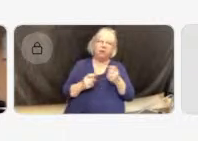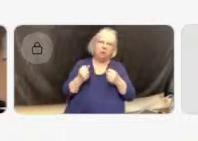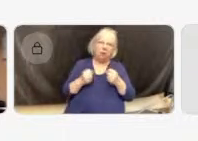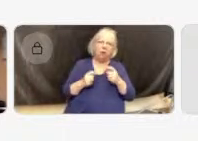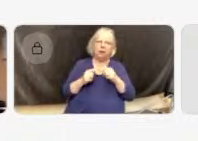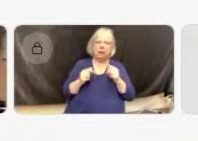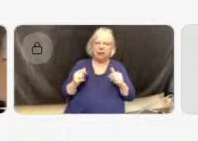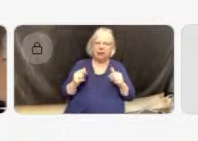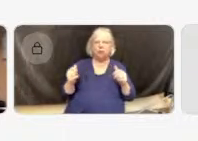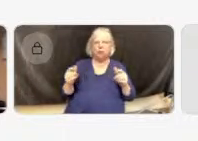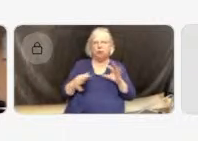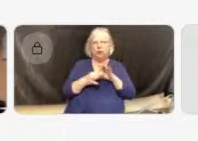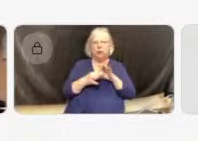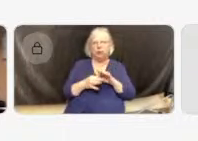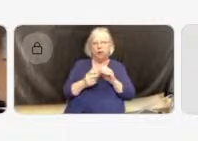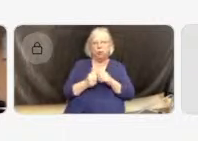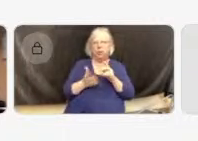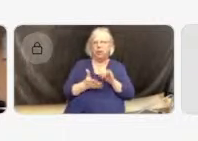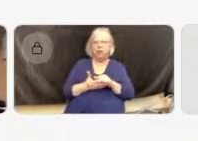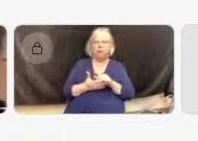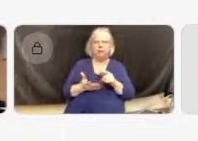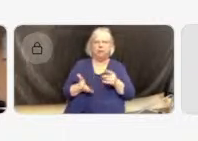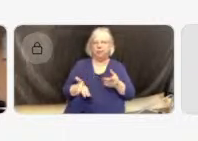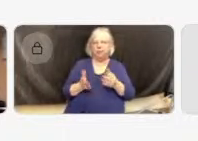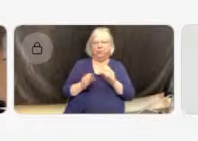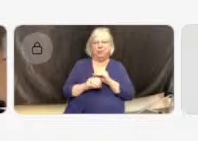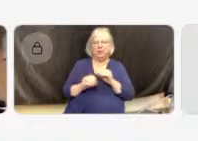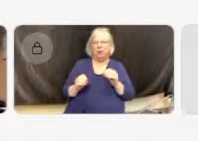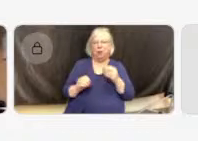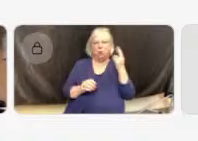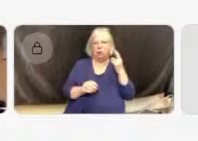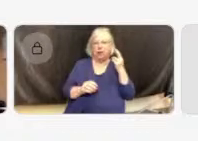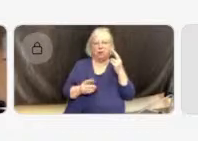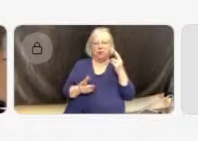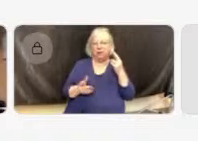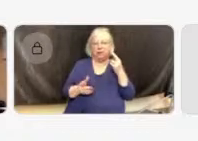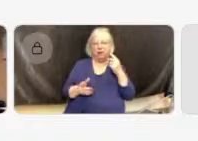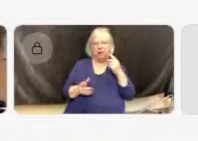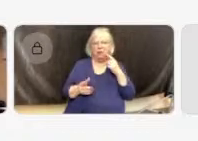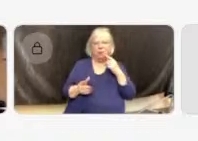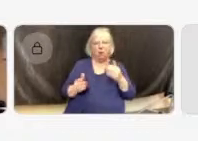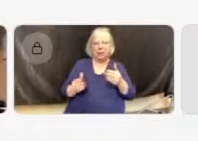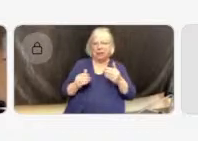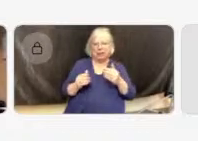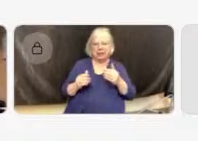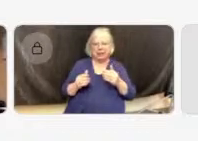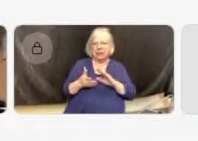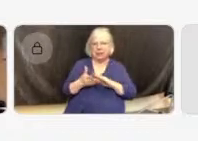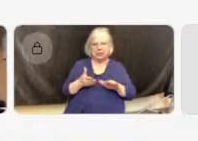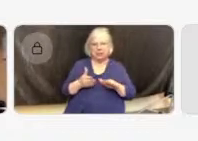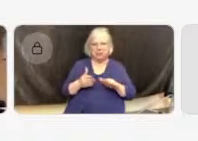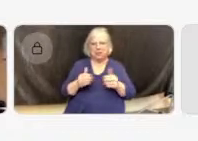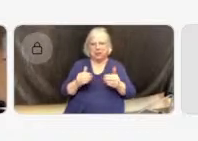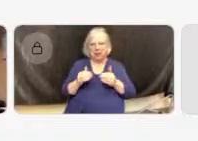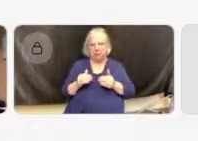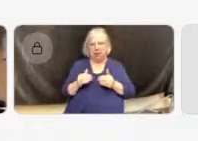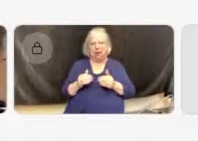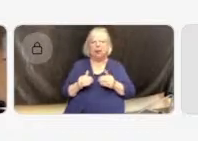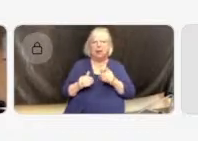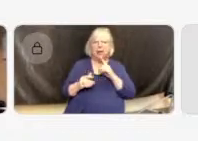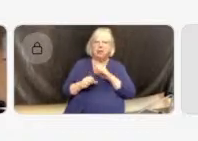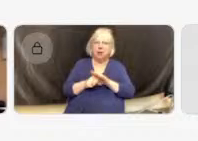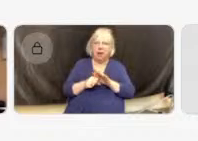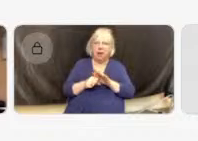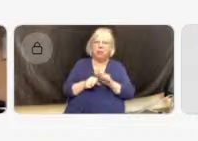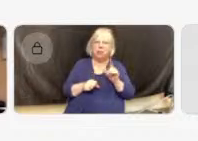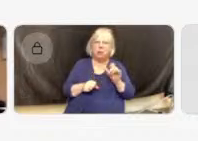with that. There is no reason for a setback to be granted in my mind. There is ample